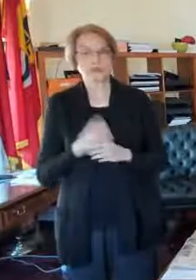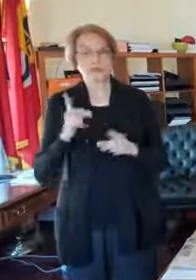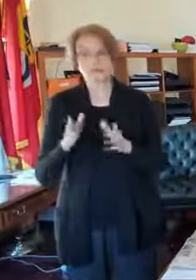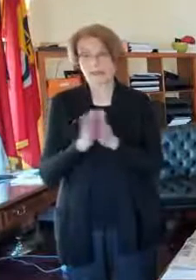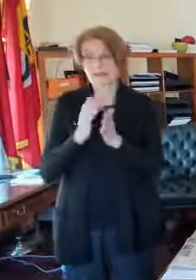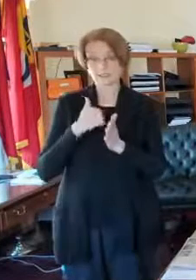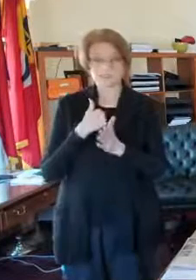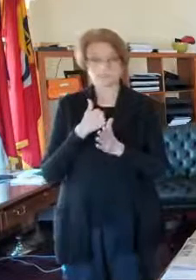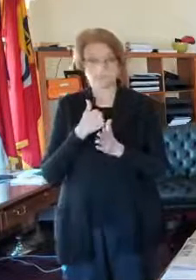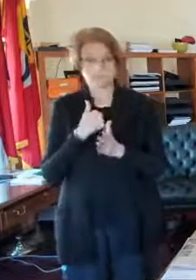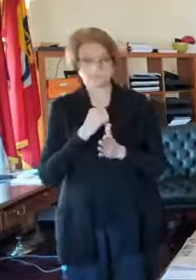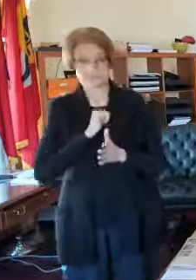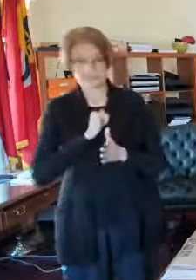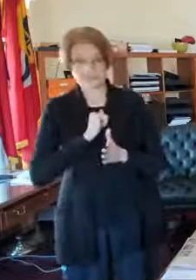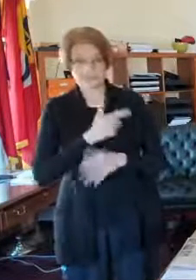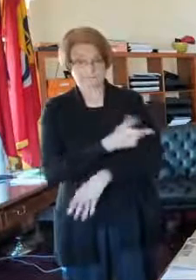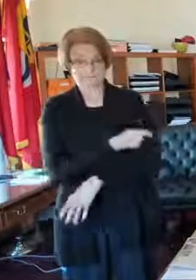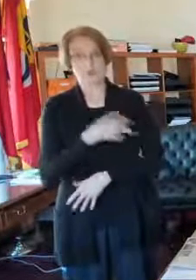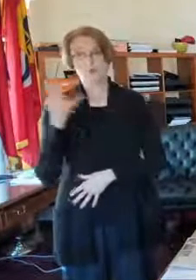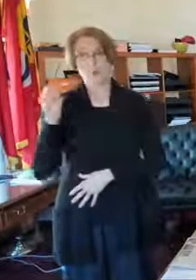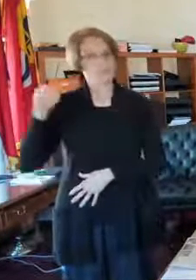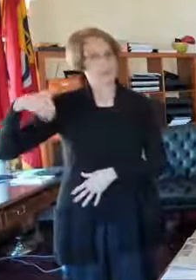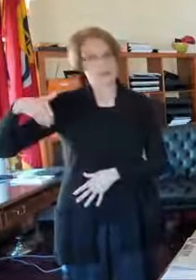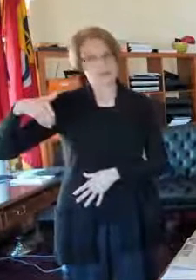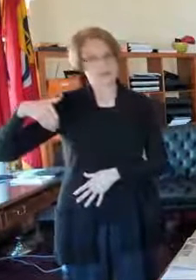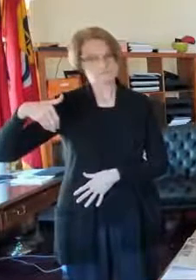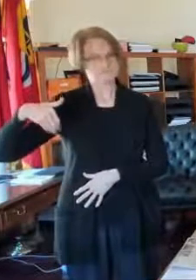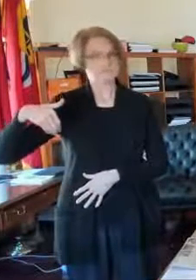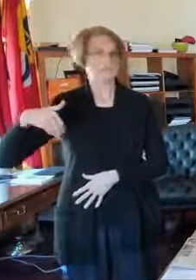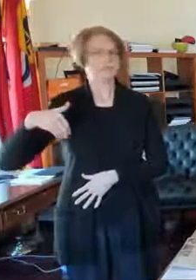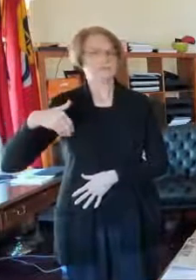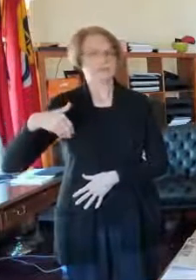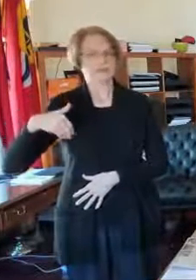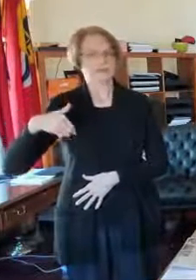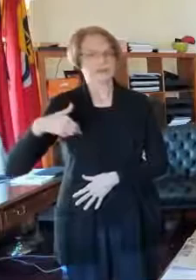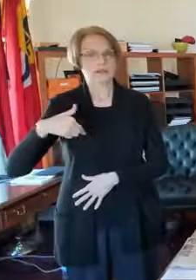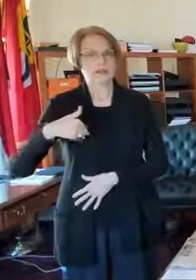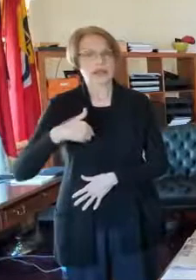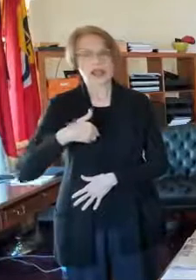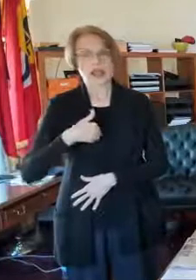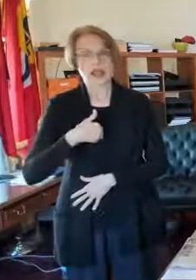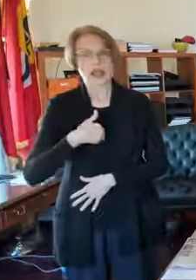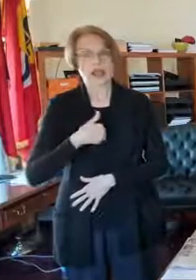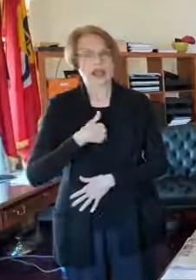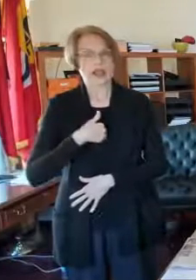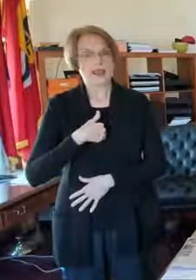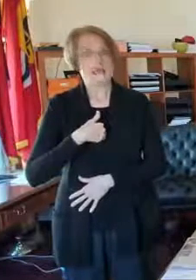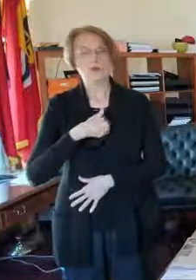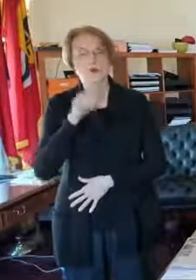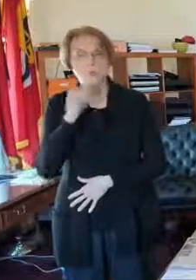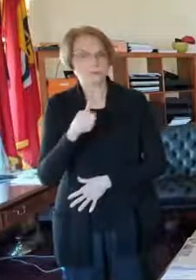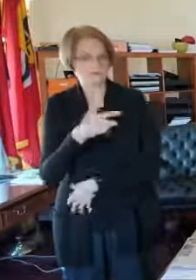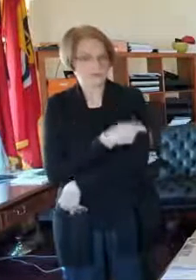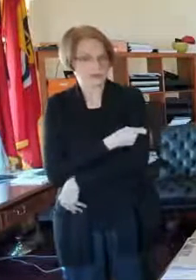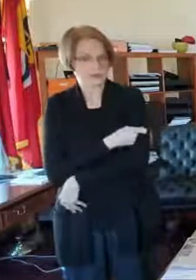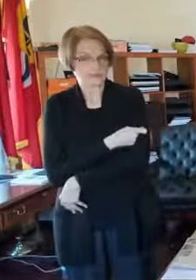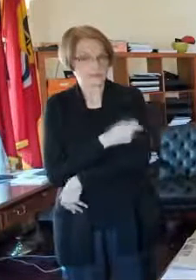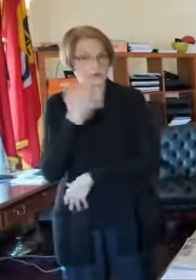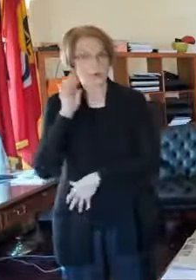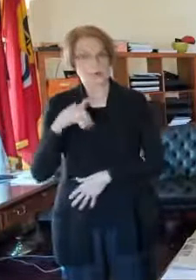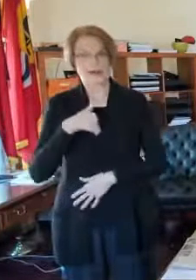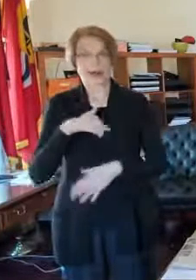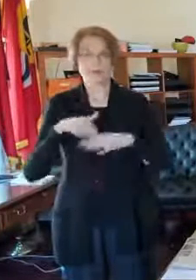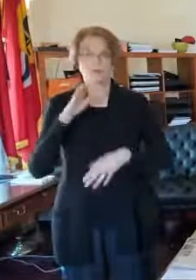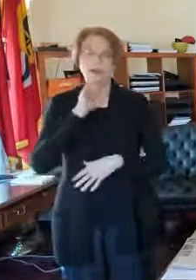me, have I had the vaccine? No. I have not been vaccinated. I am not going to be vaccinated, even though, as we all know, I'm